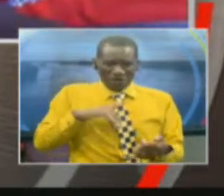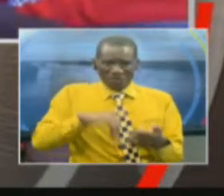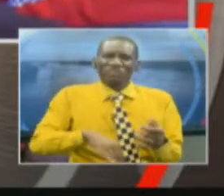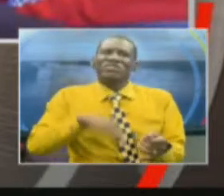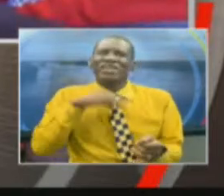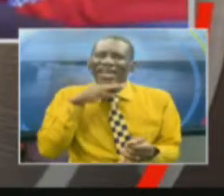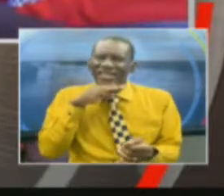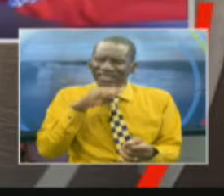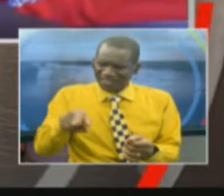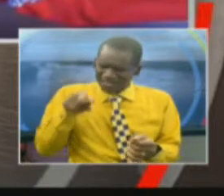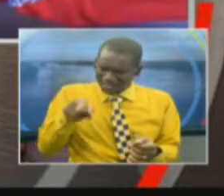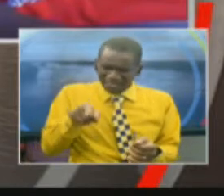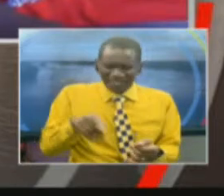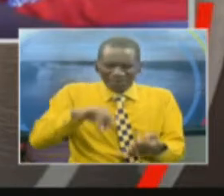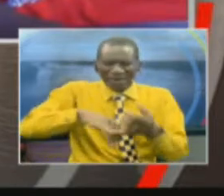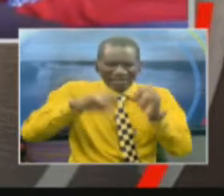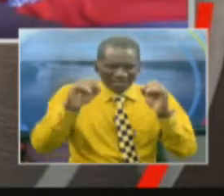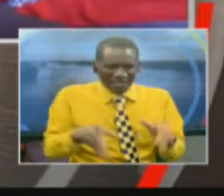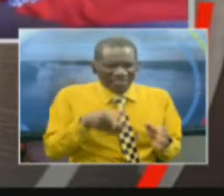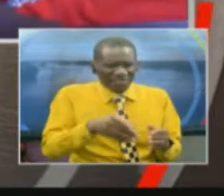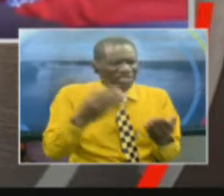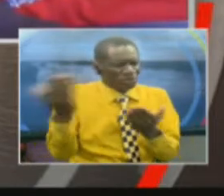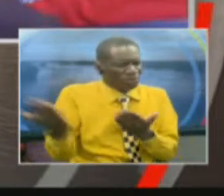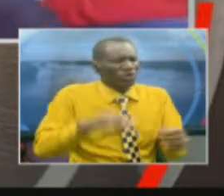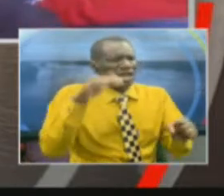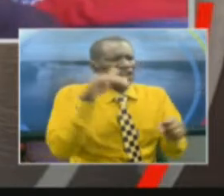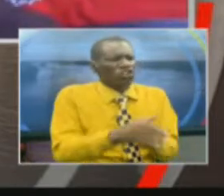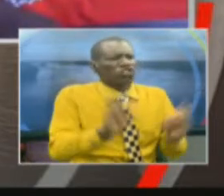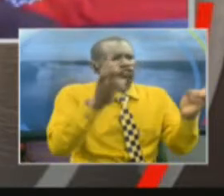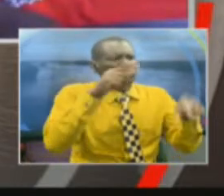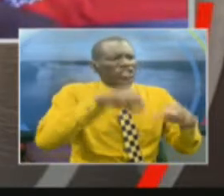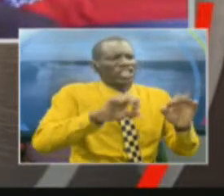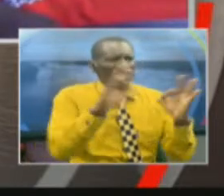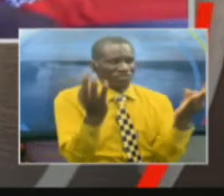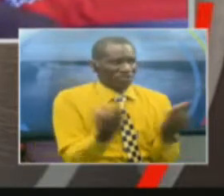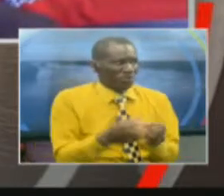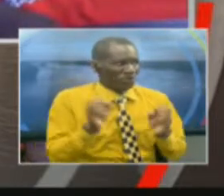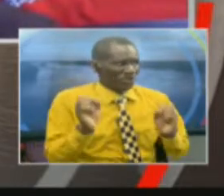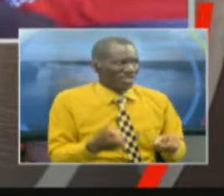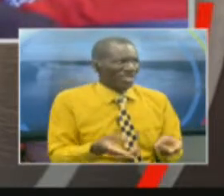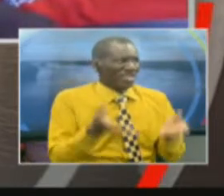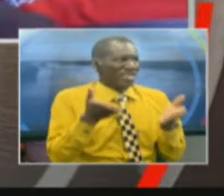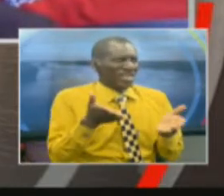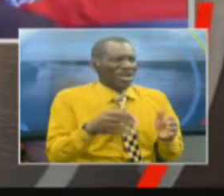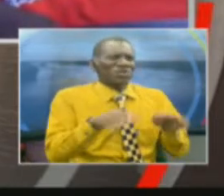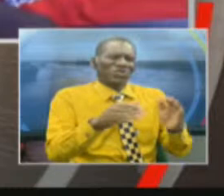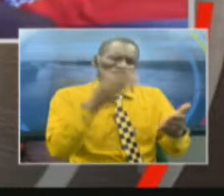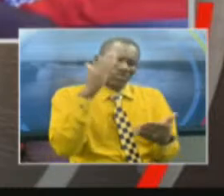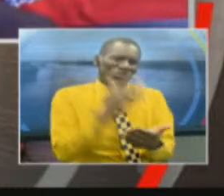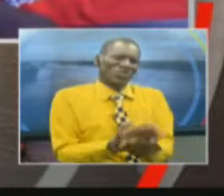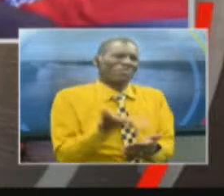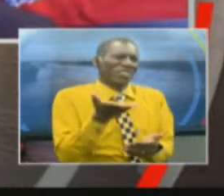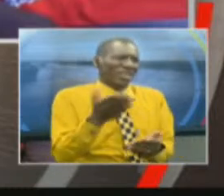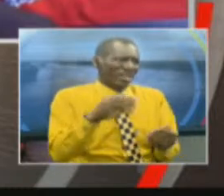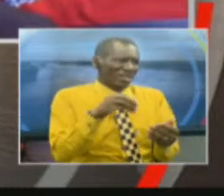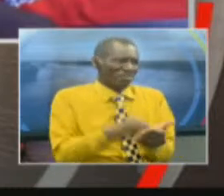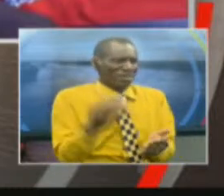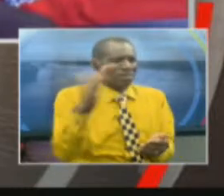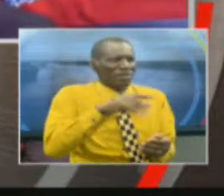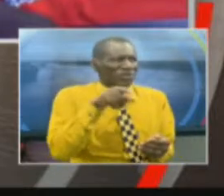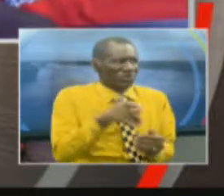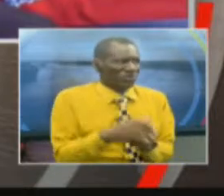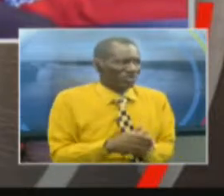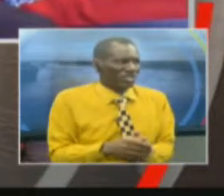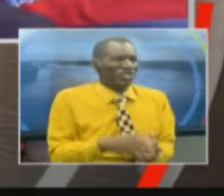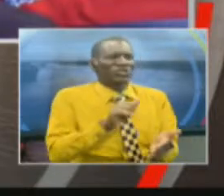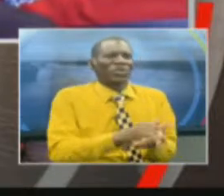married. This thing brings a lot of issues among the family. Okay, now let me stop you at that point. I'll come back to you so that you